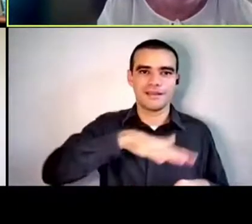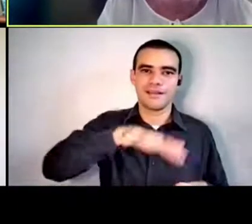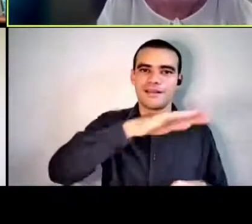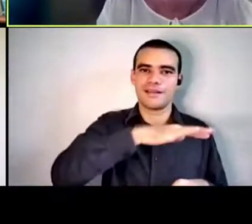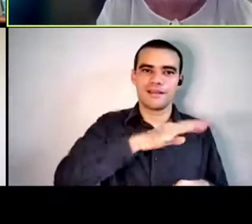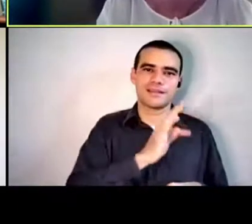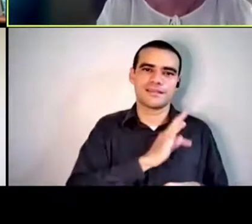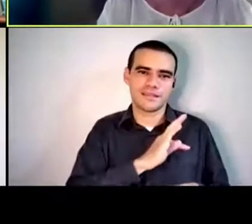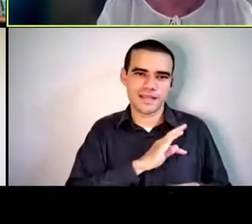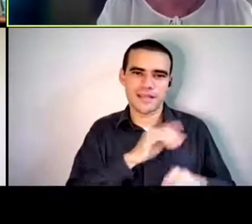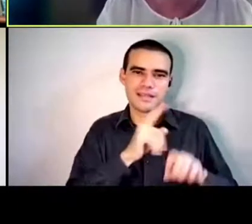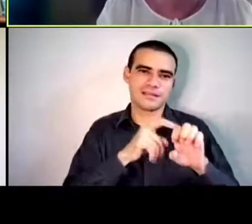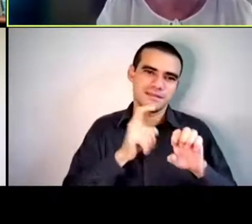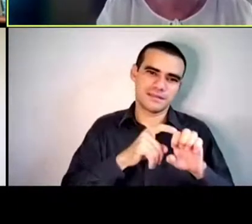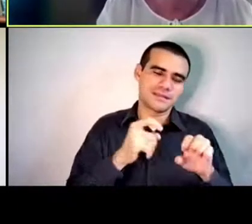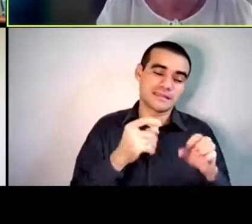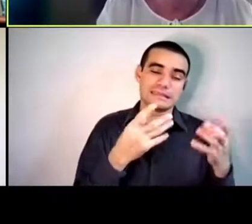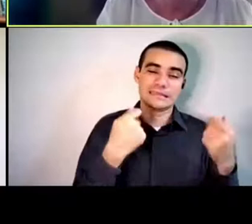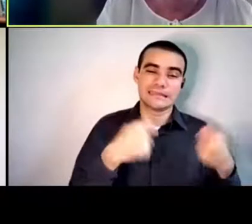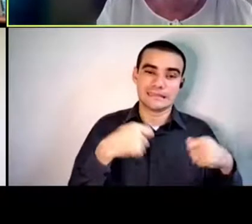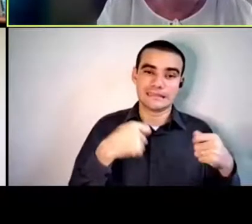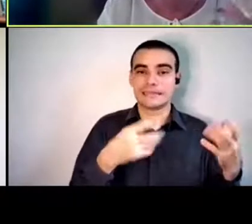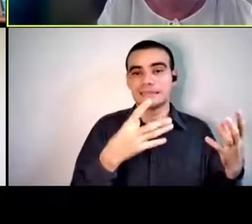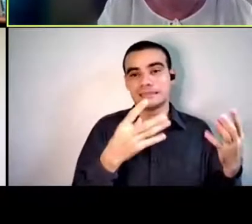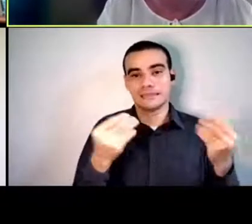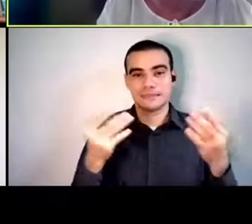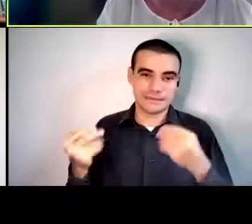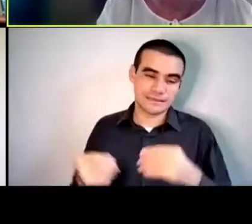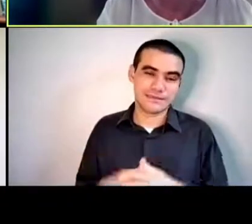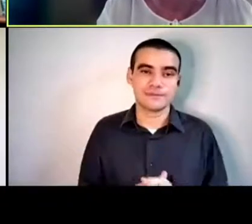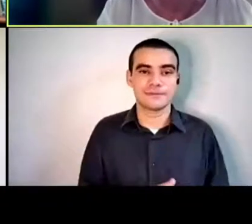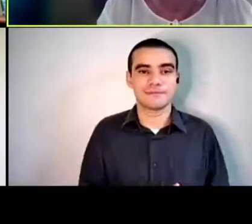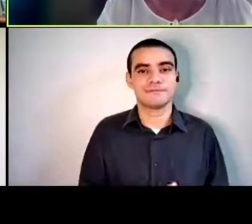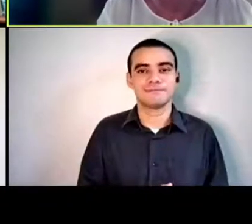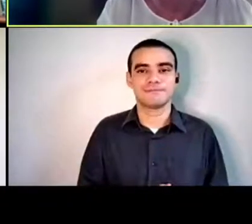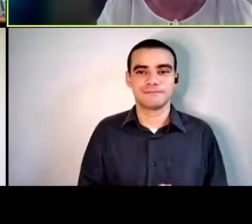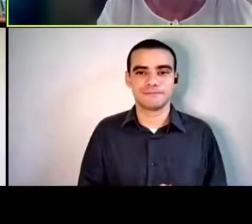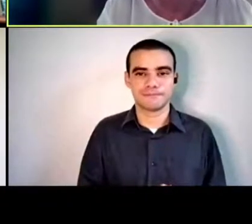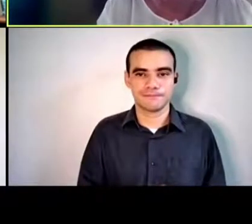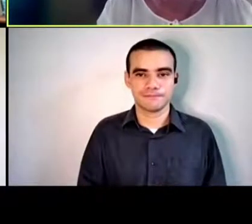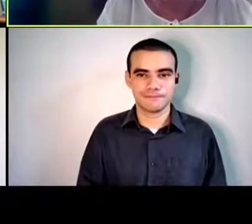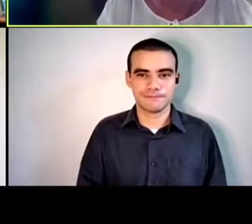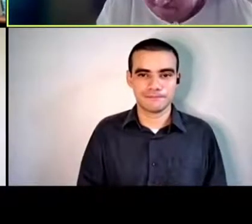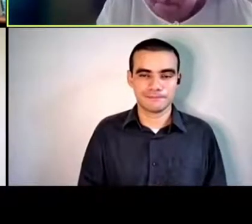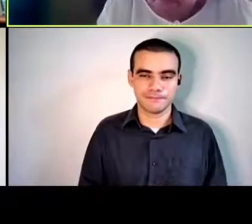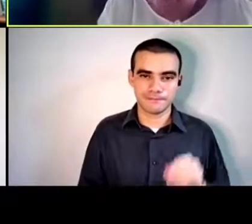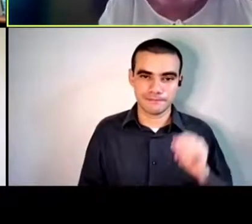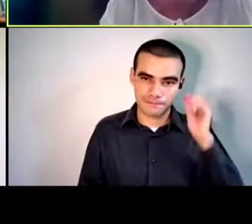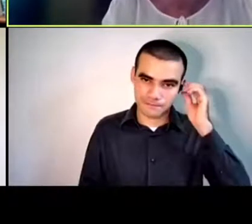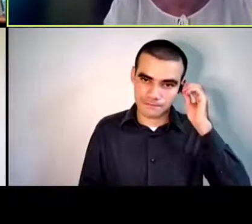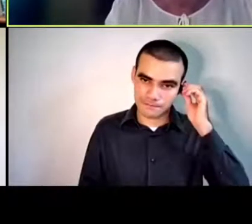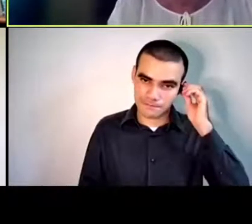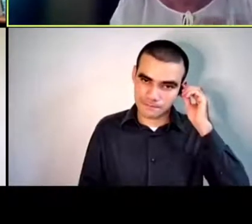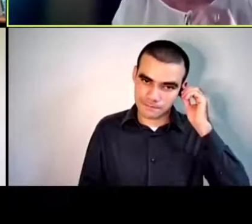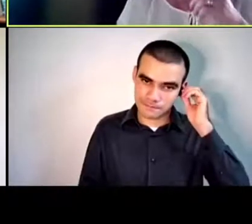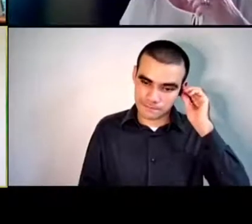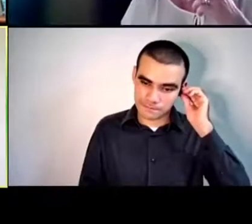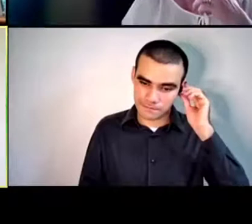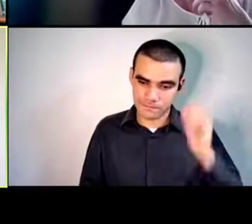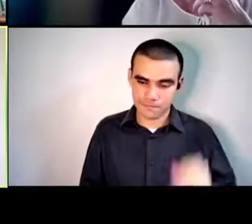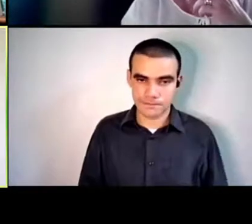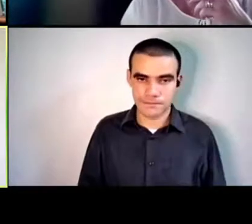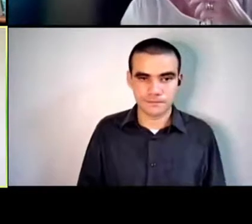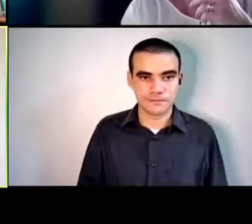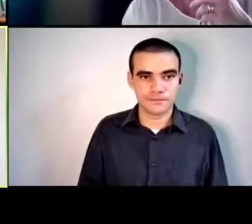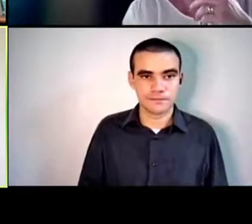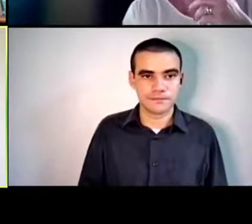the space that we need of technicians and entrepreneurs are more than what we need in the academic